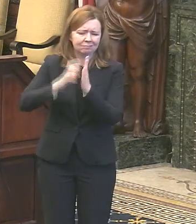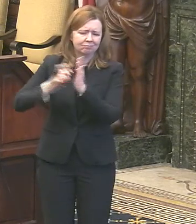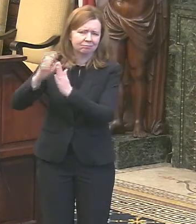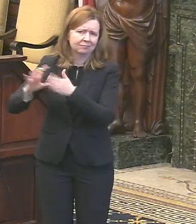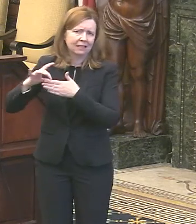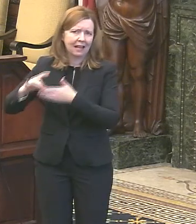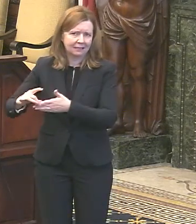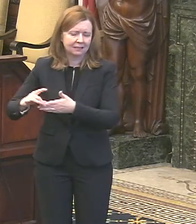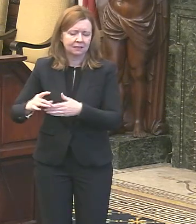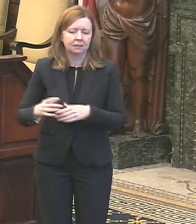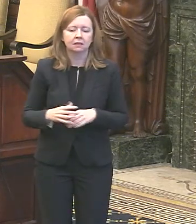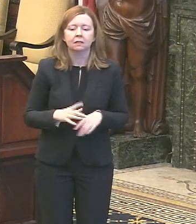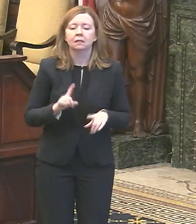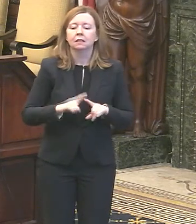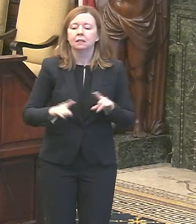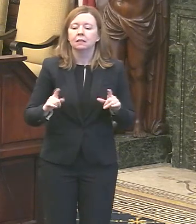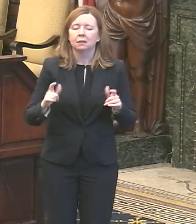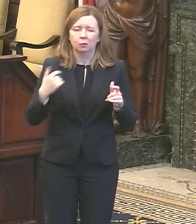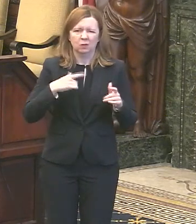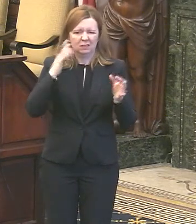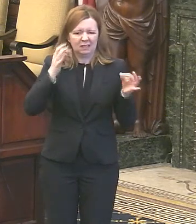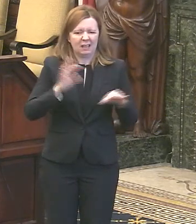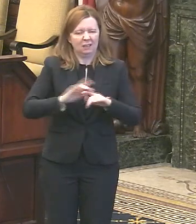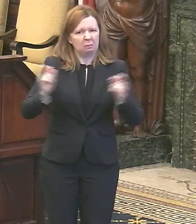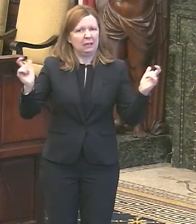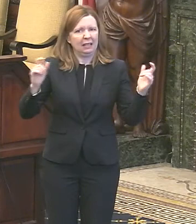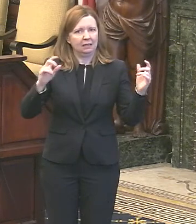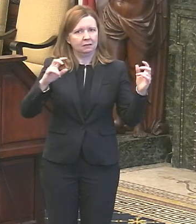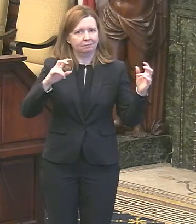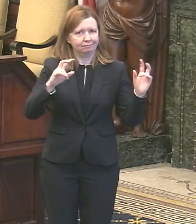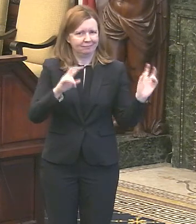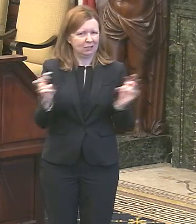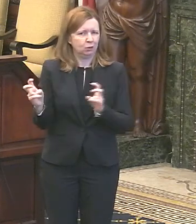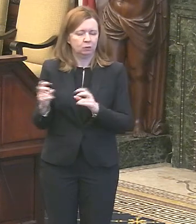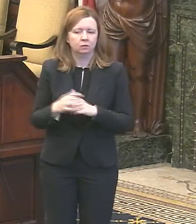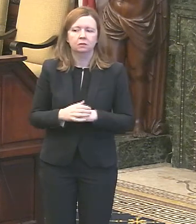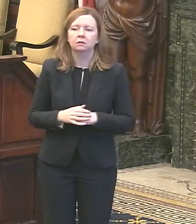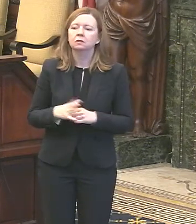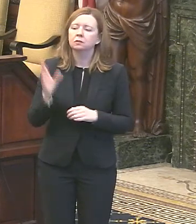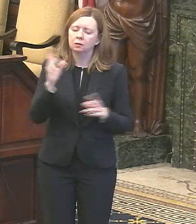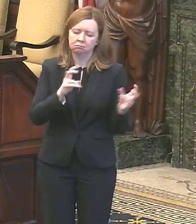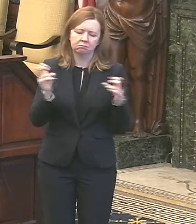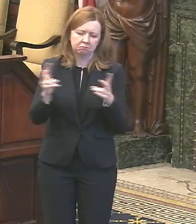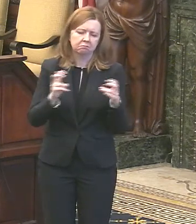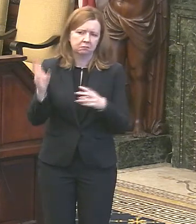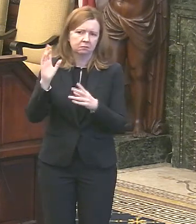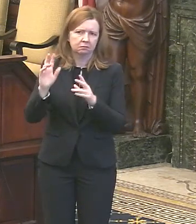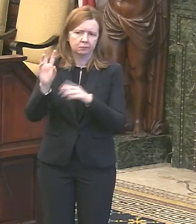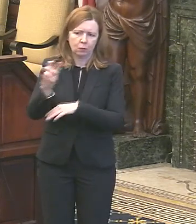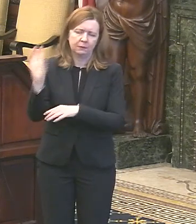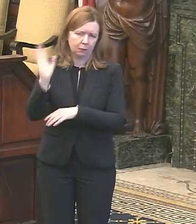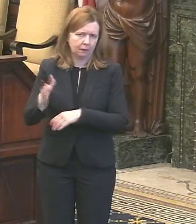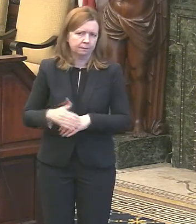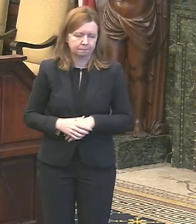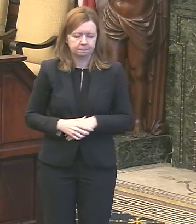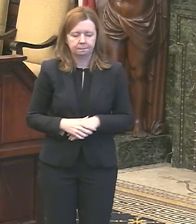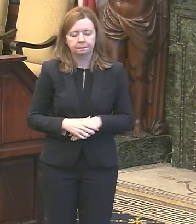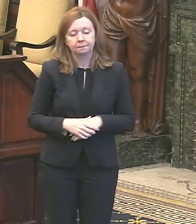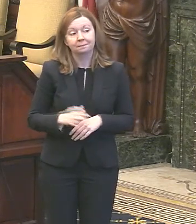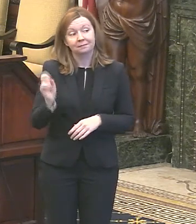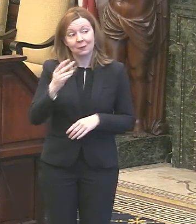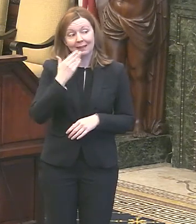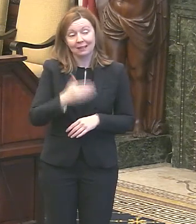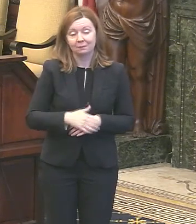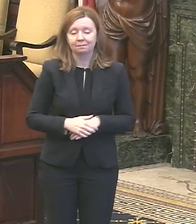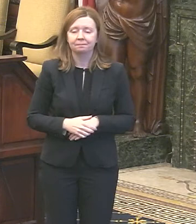we just decided now is the larger issues. And so by the end of the week, you'll see detailed guidance on this. Okay,